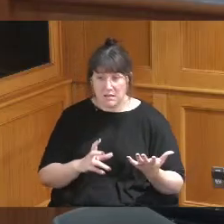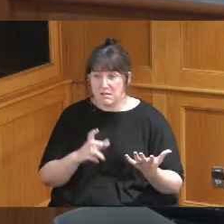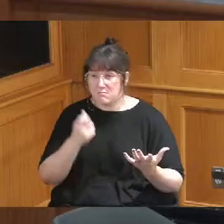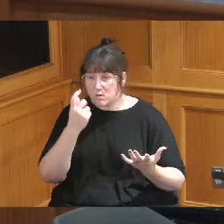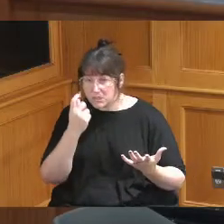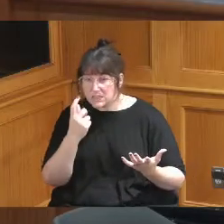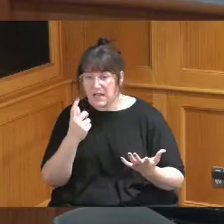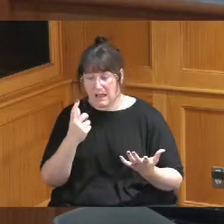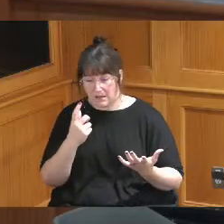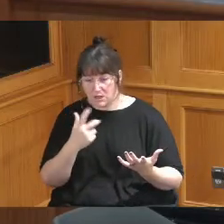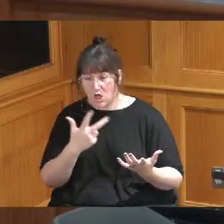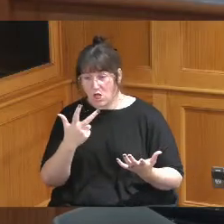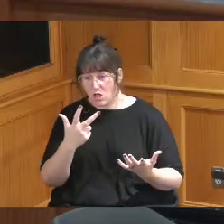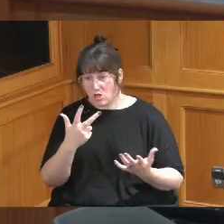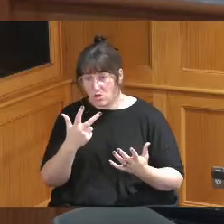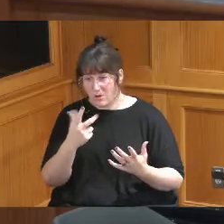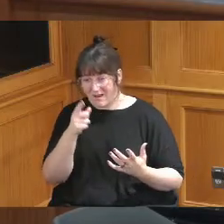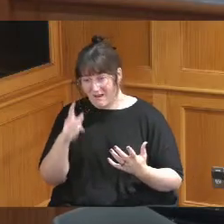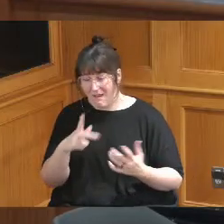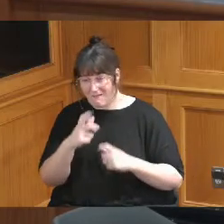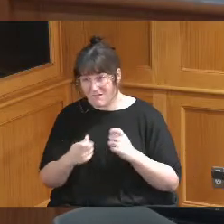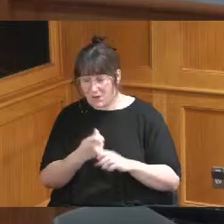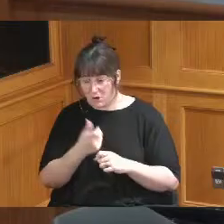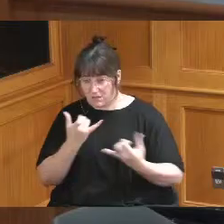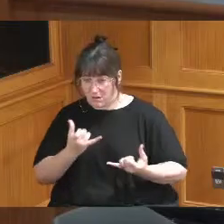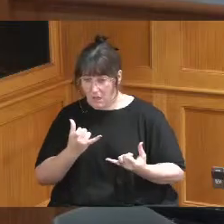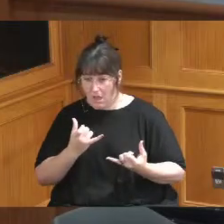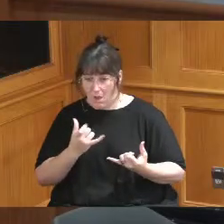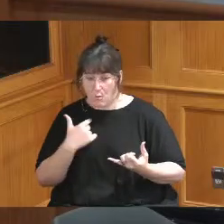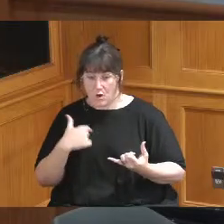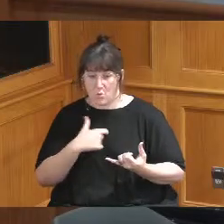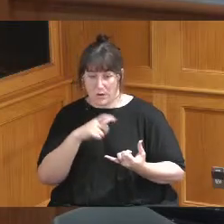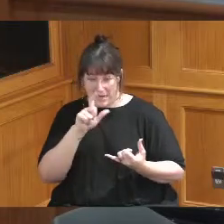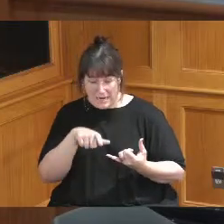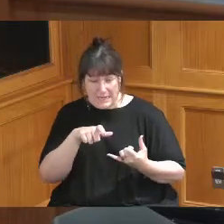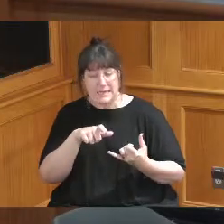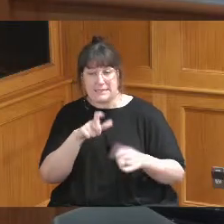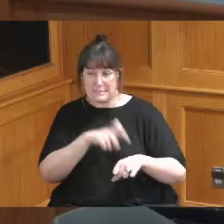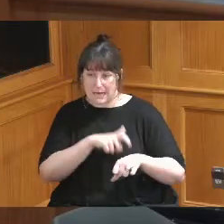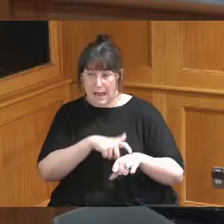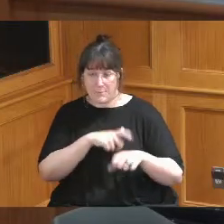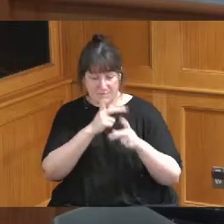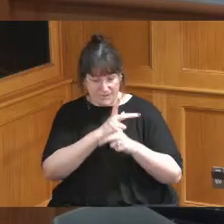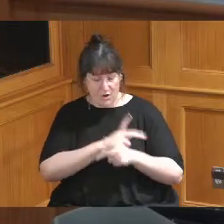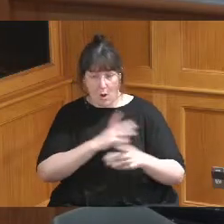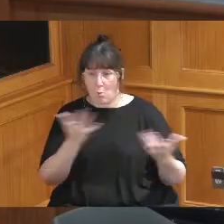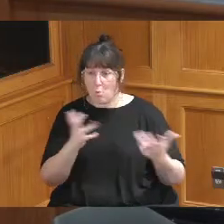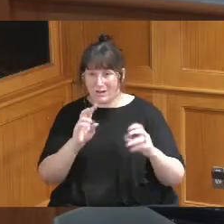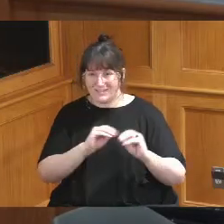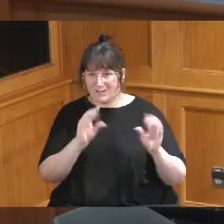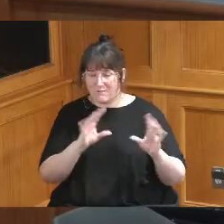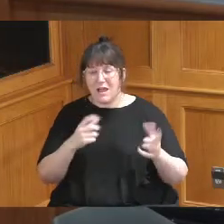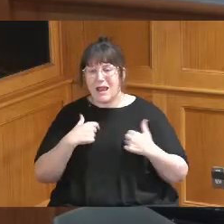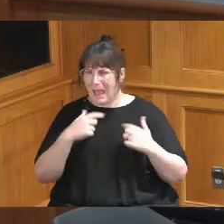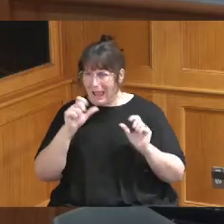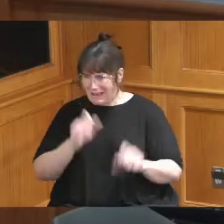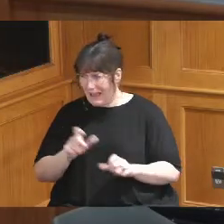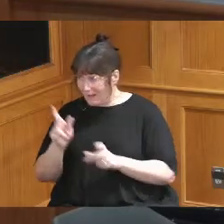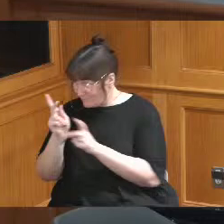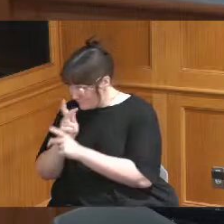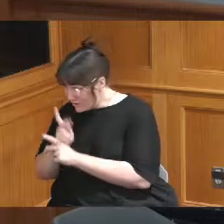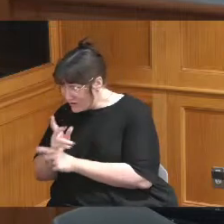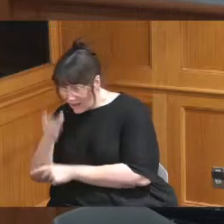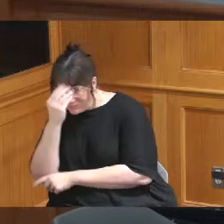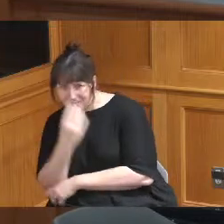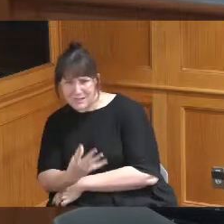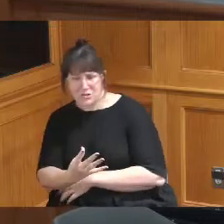passed for about 3.5 years, and understand the things that we needed to clarify I'm happy to get those numbers for you, and I can